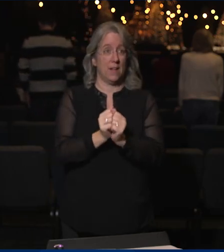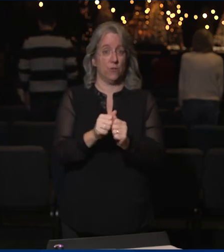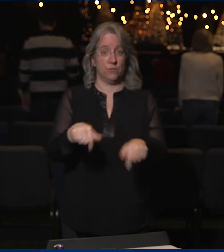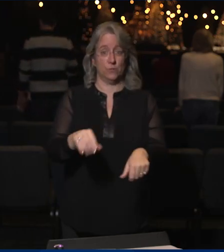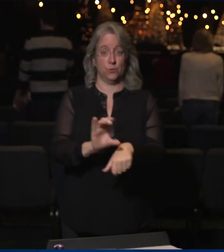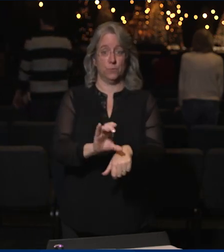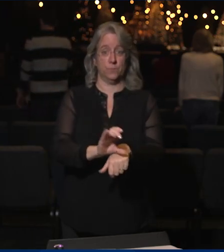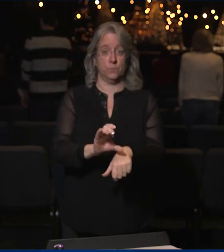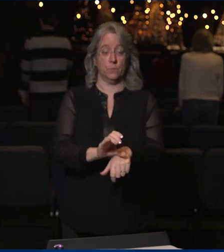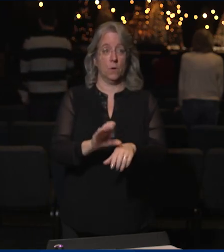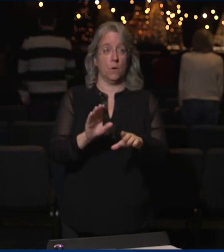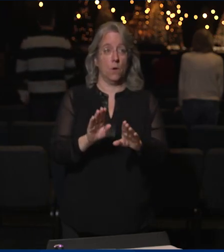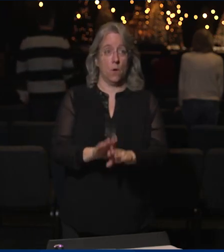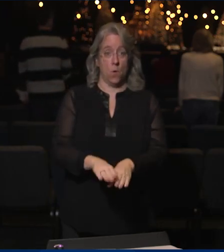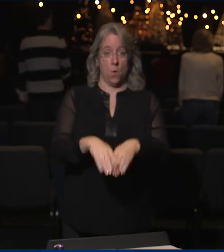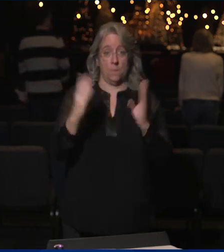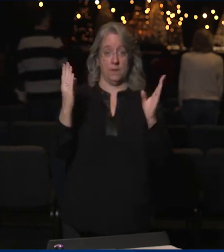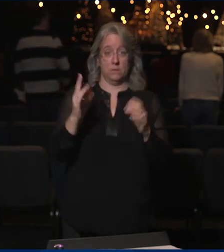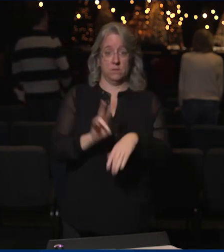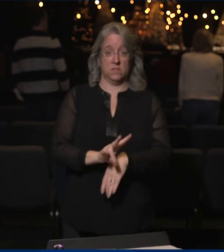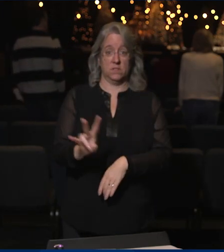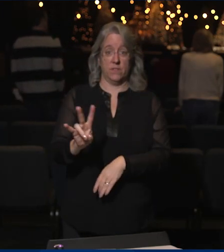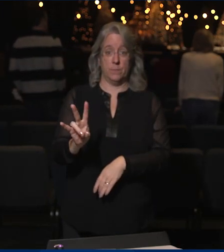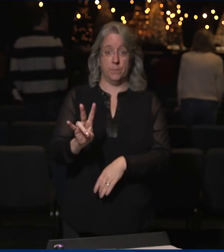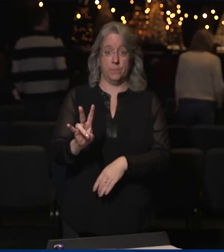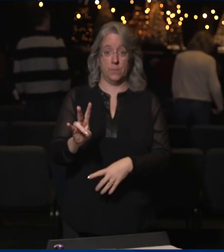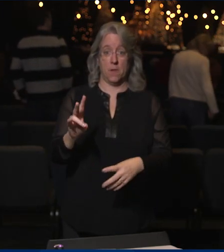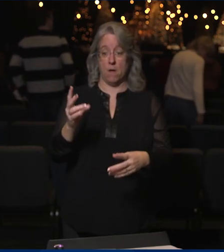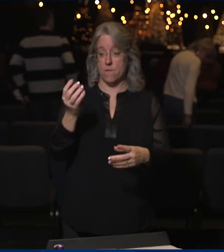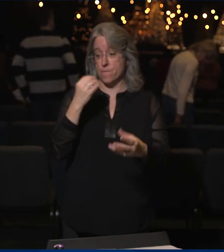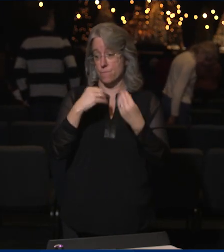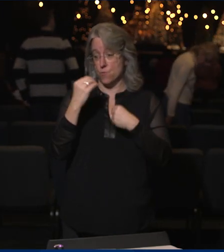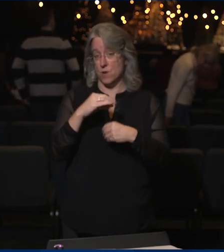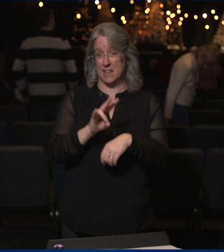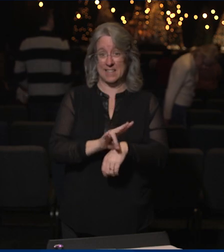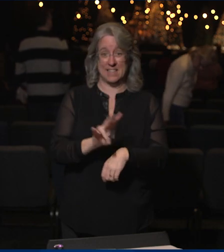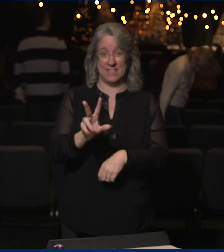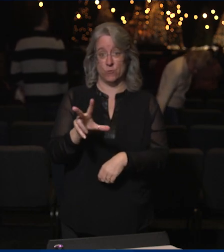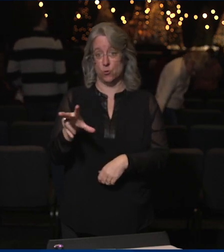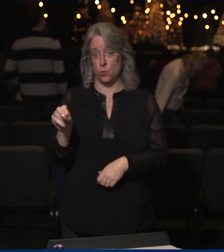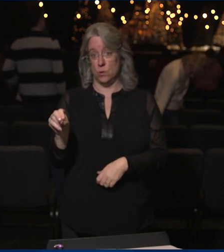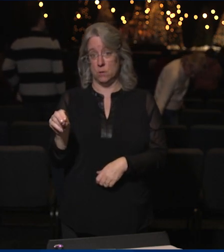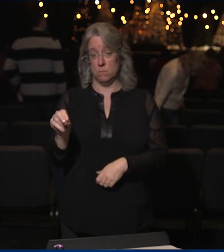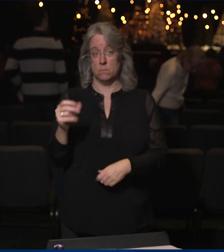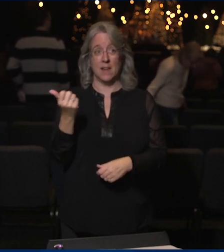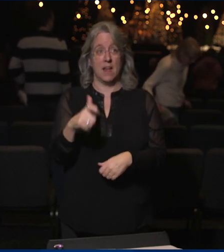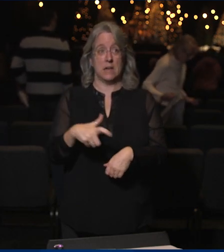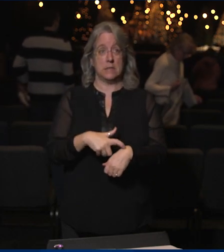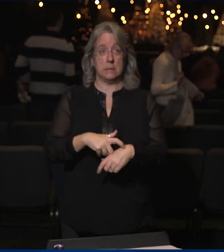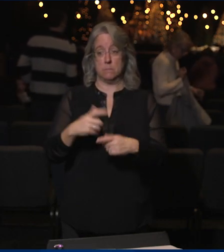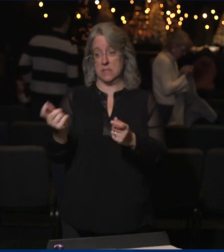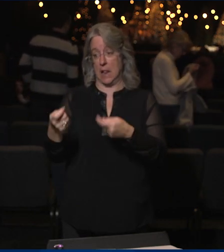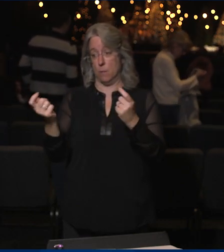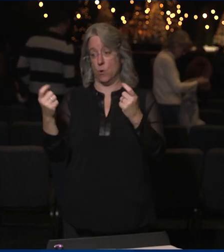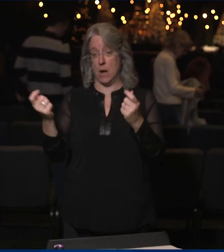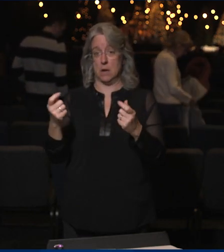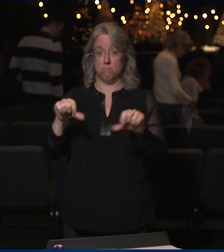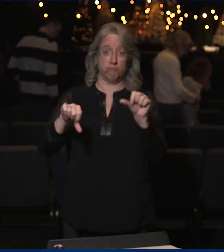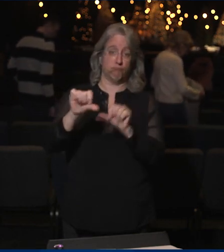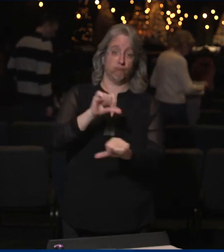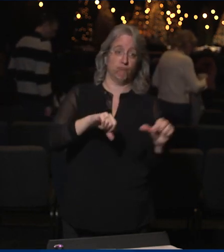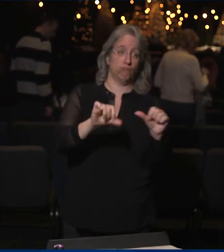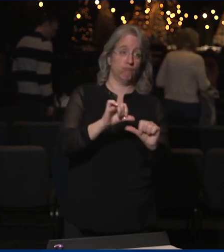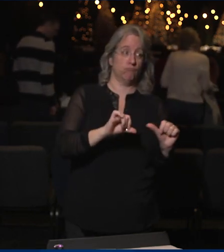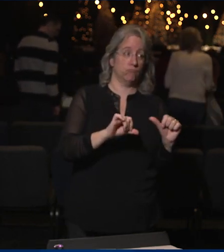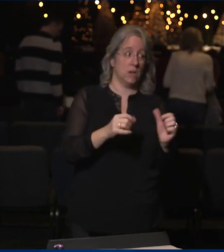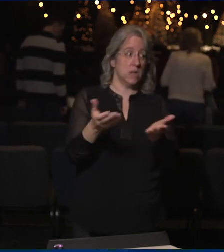here. The doors open at 7. There's a buffet going at 7:30. Anytime in between, you can celebrate and just hang out with one another. The